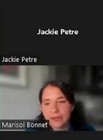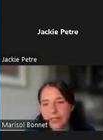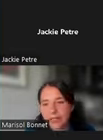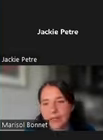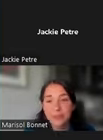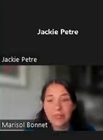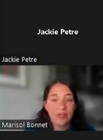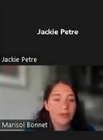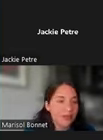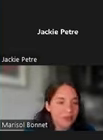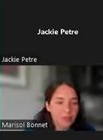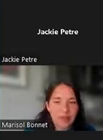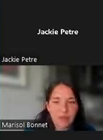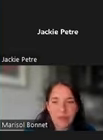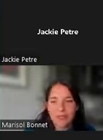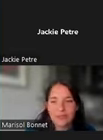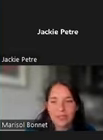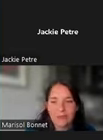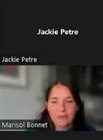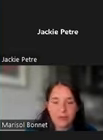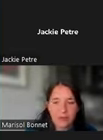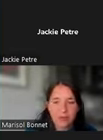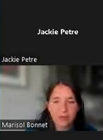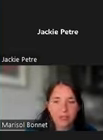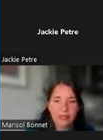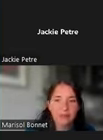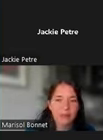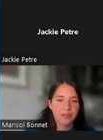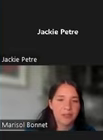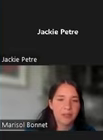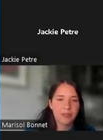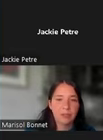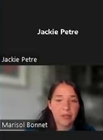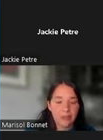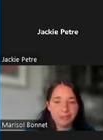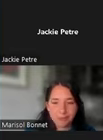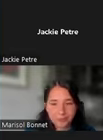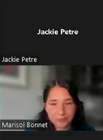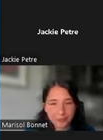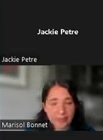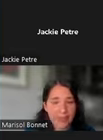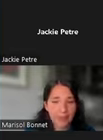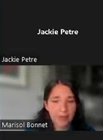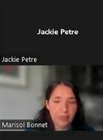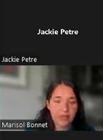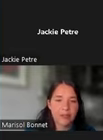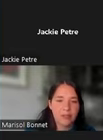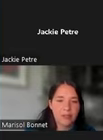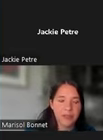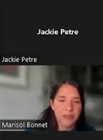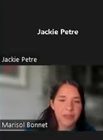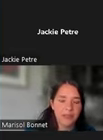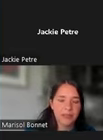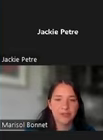Rico. And of course, really important, we have formed a really close partnership with PREPA and LUMA,